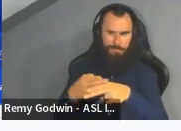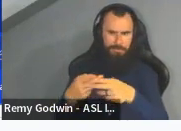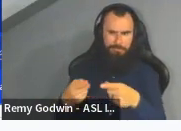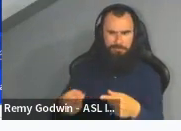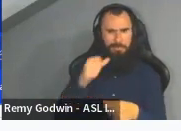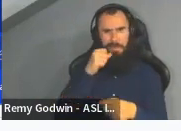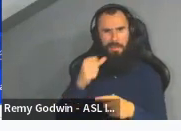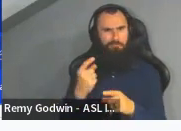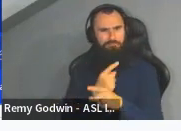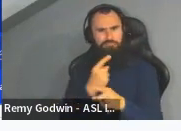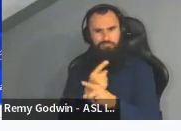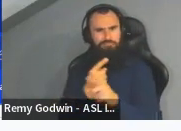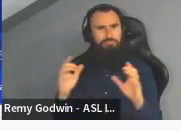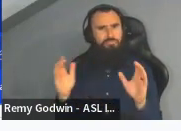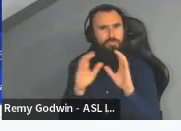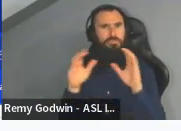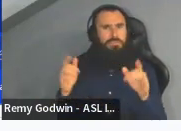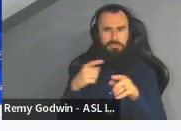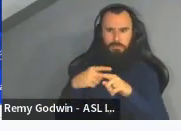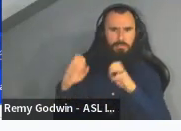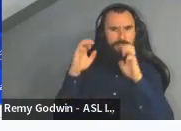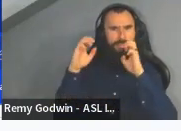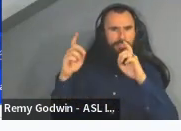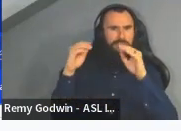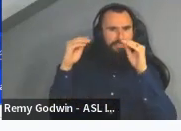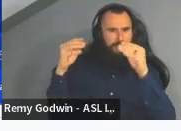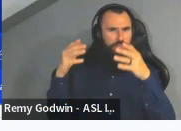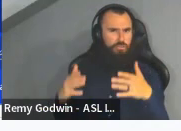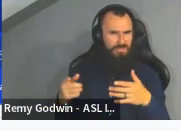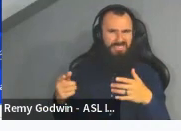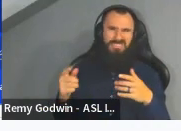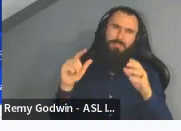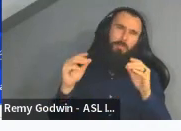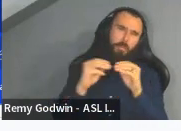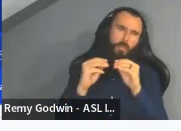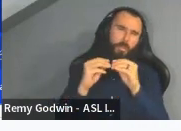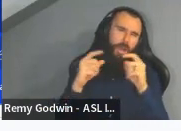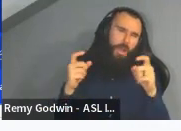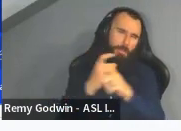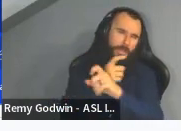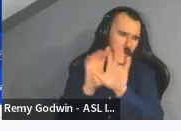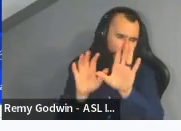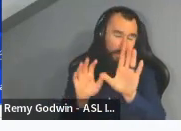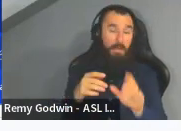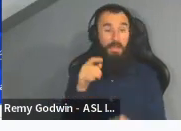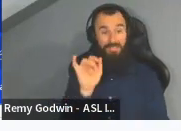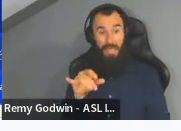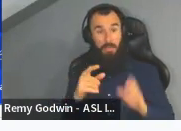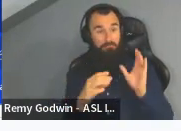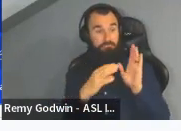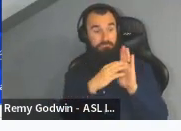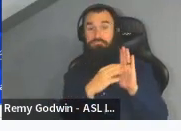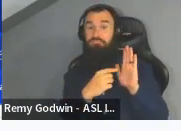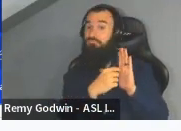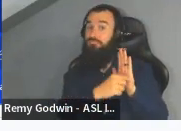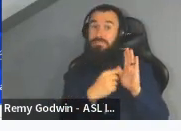a non-certified special education teacher. So that's a little bit complicated. Basically, what this is saying is